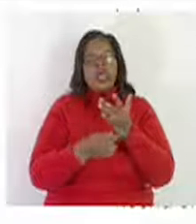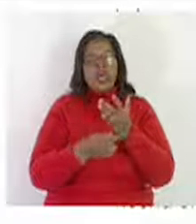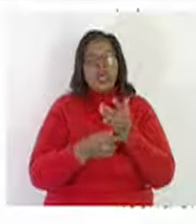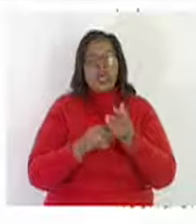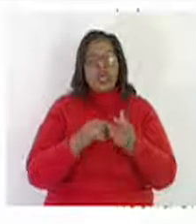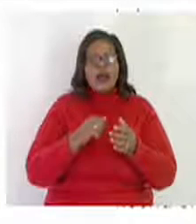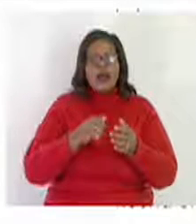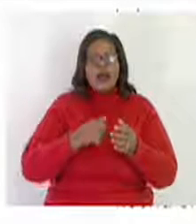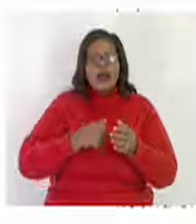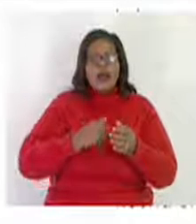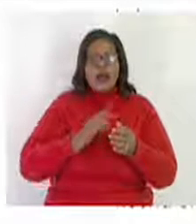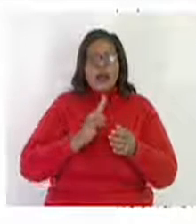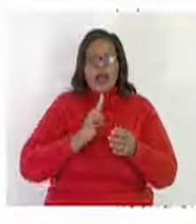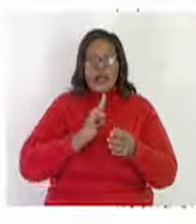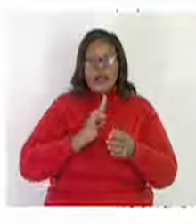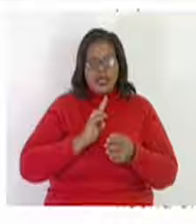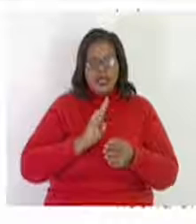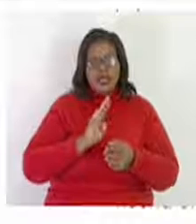be